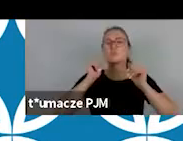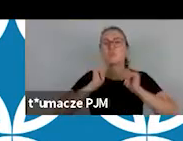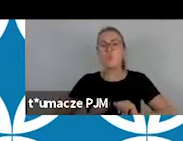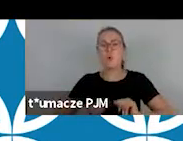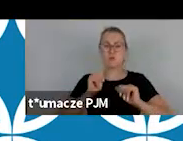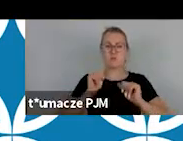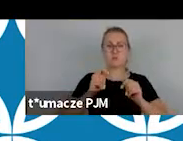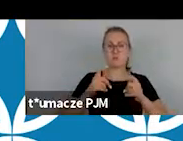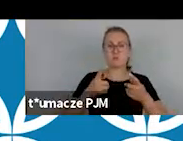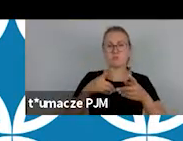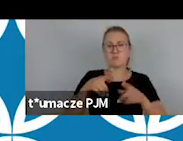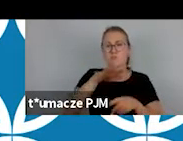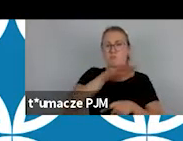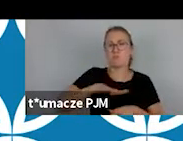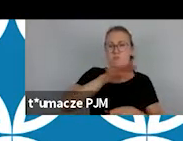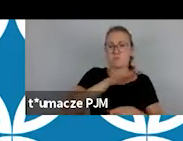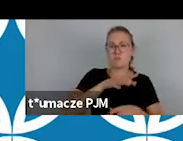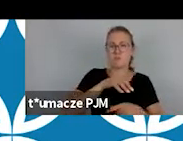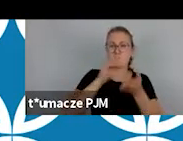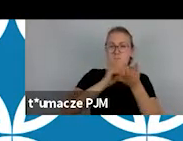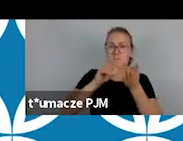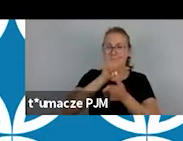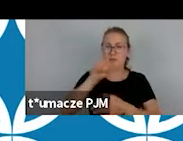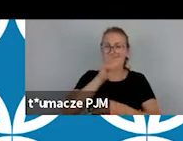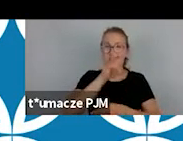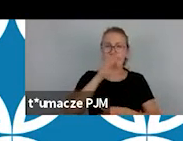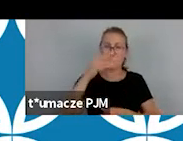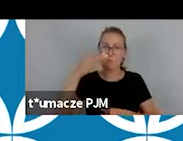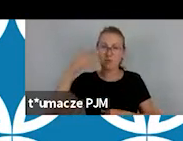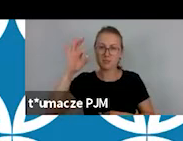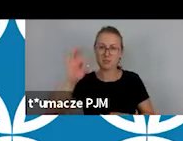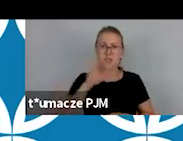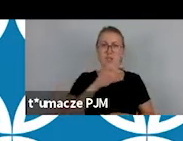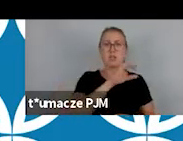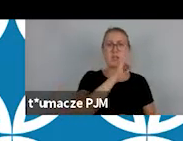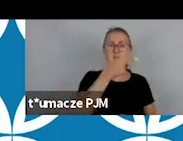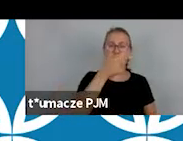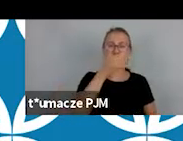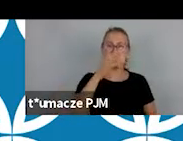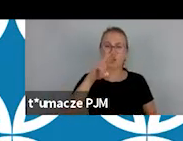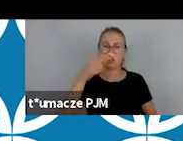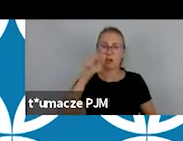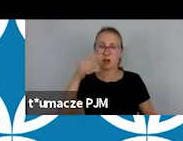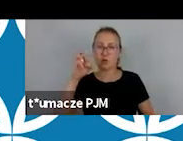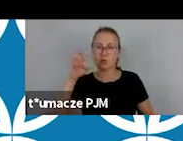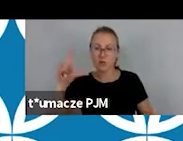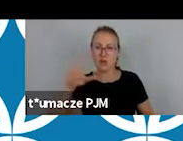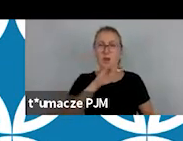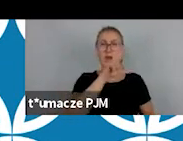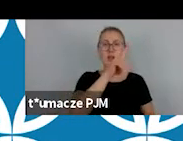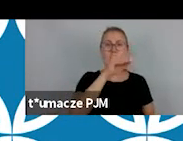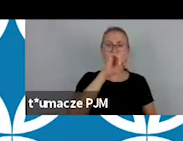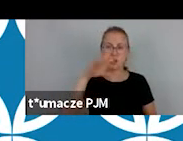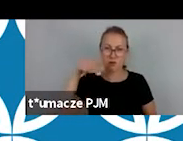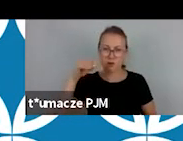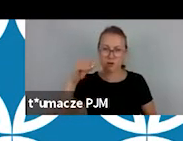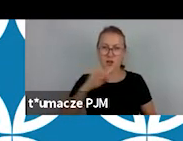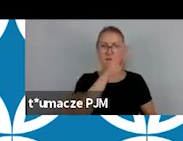105 years or 104 years, I am the first man to work there in a programmatic capacity. So it's an incredible